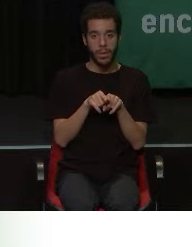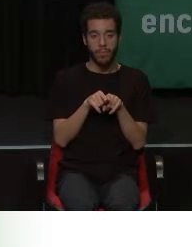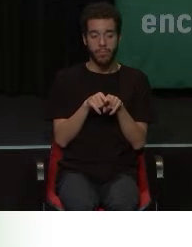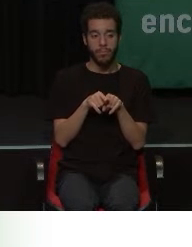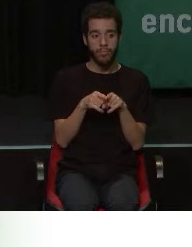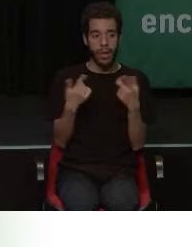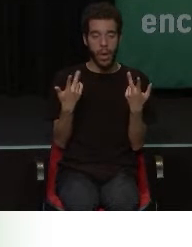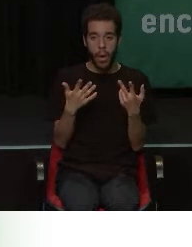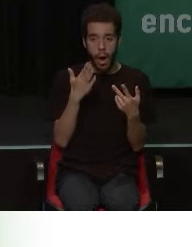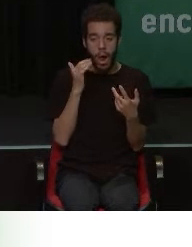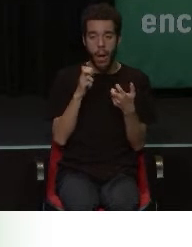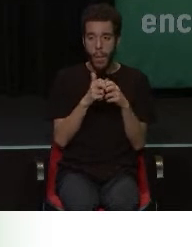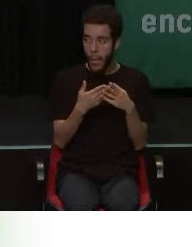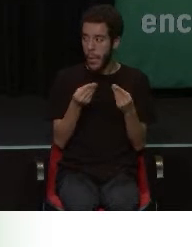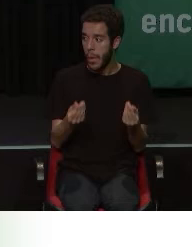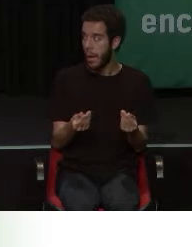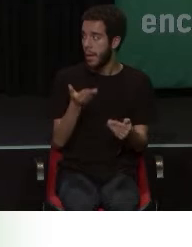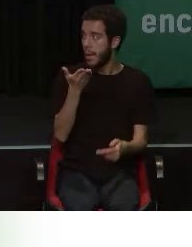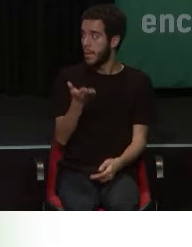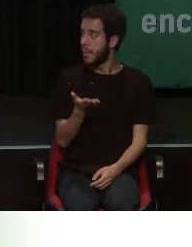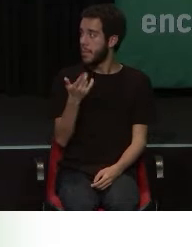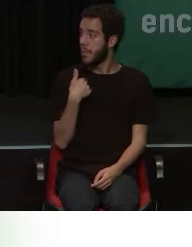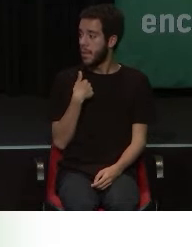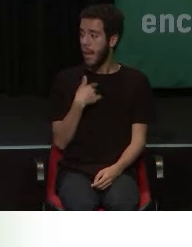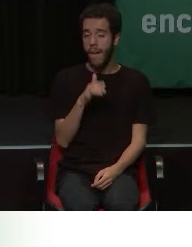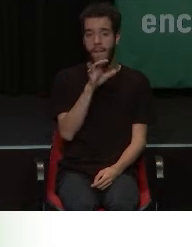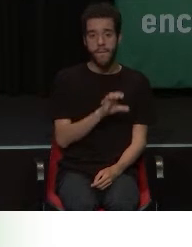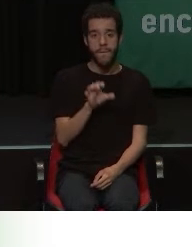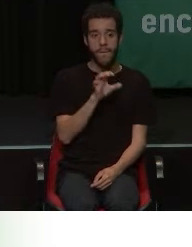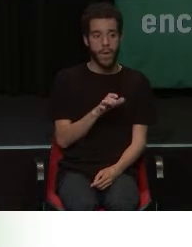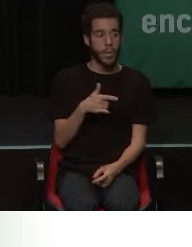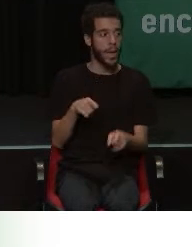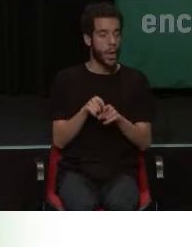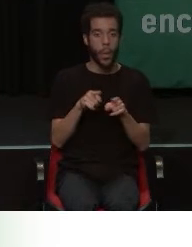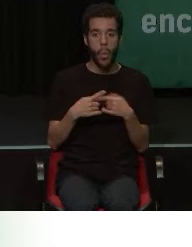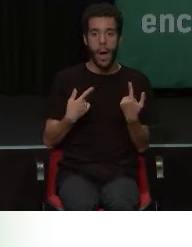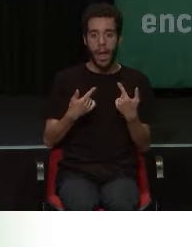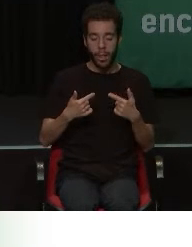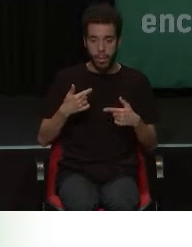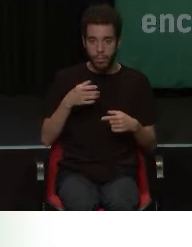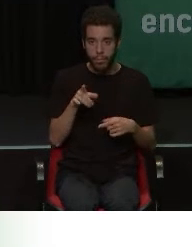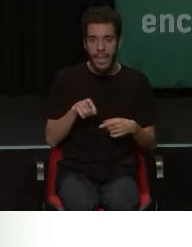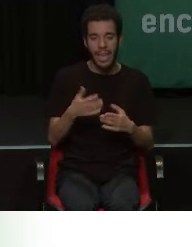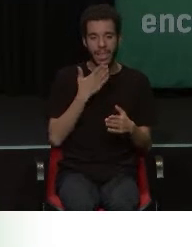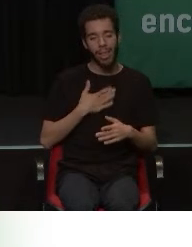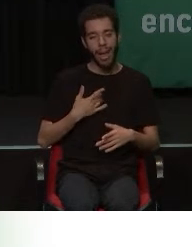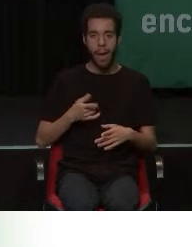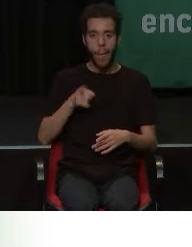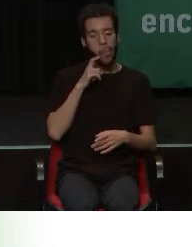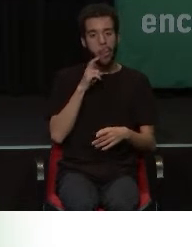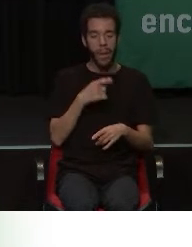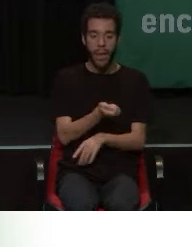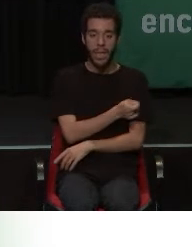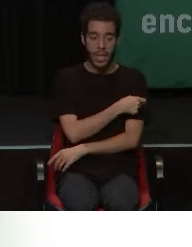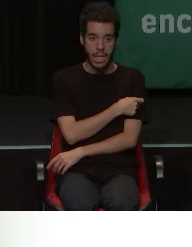the curves at the bottom of the slides are the dynamic of the antibody response to vaccination. We